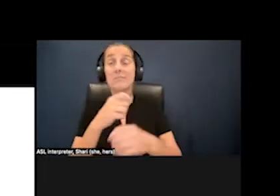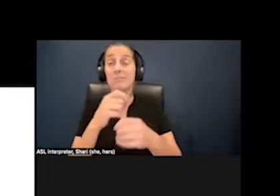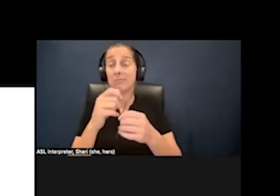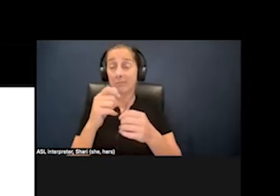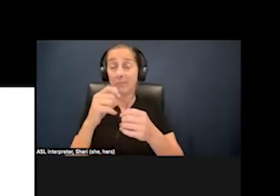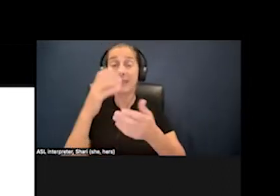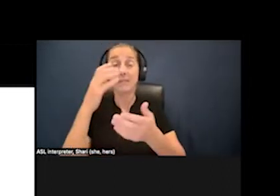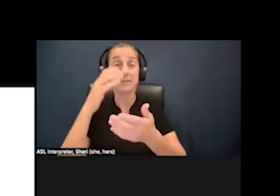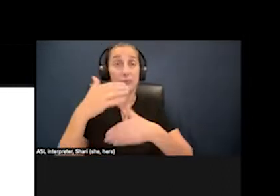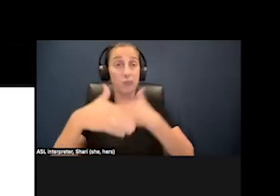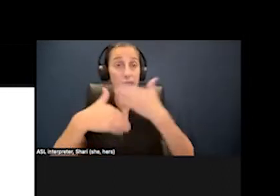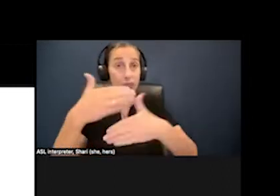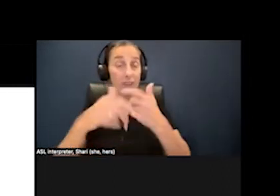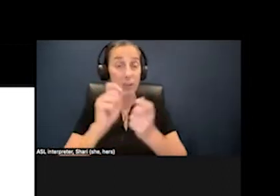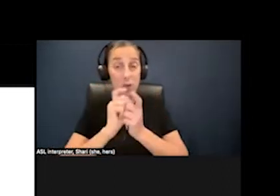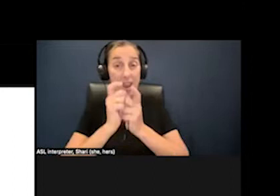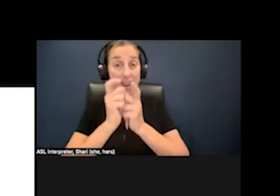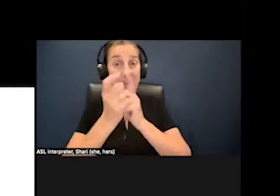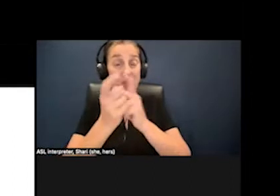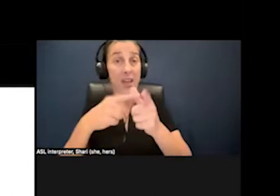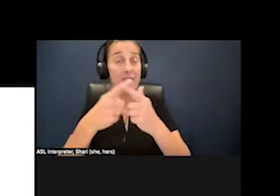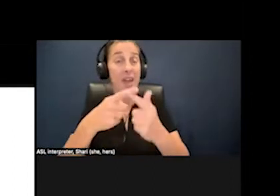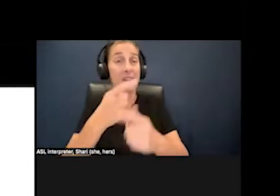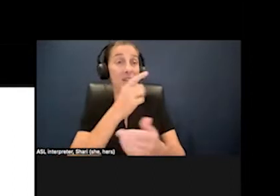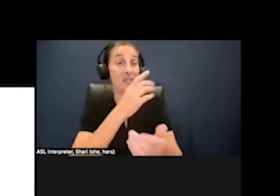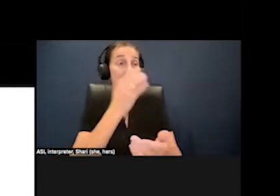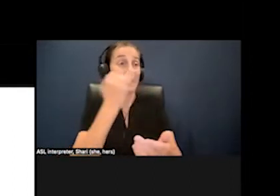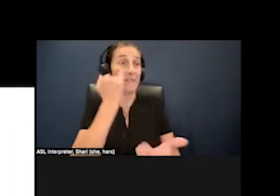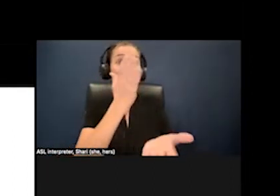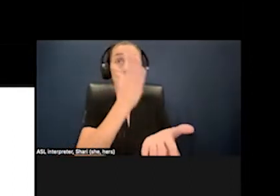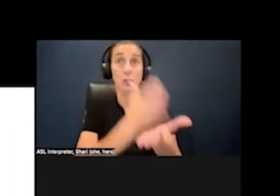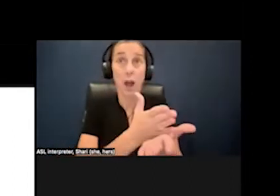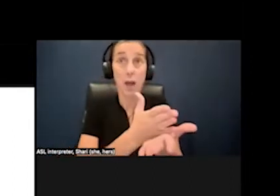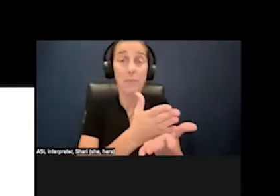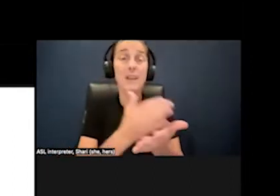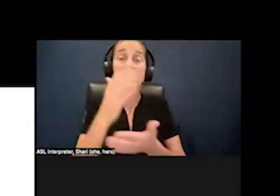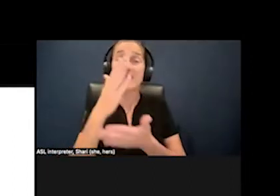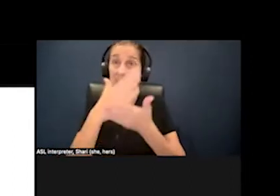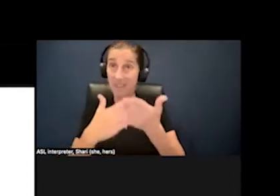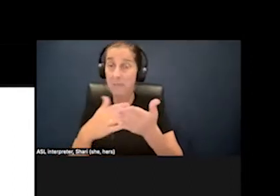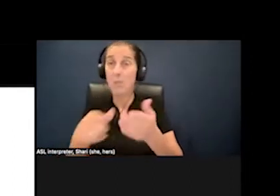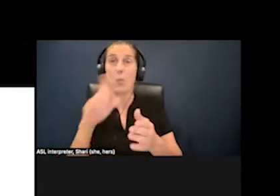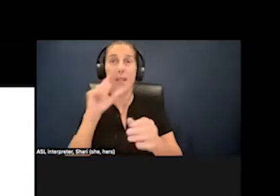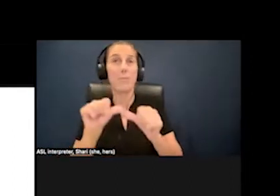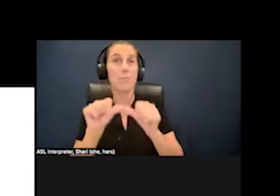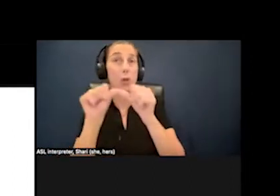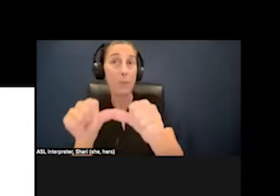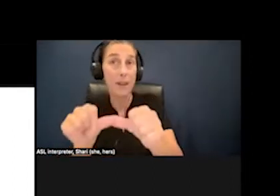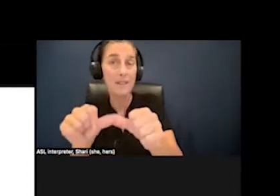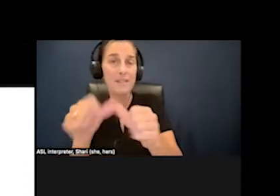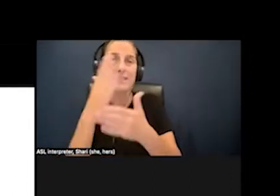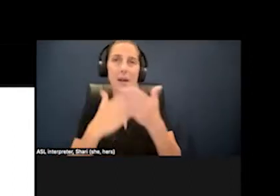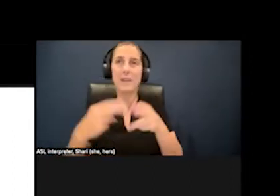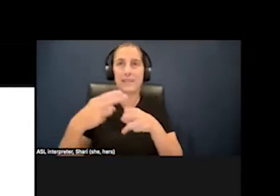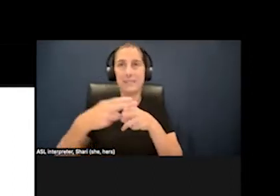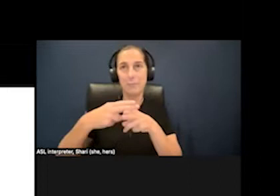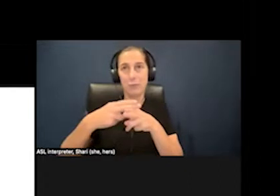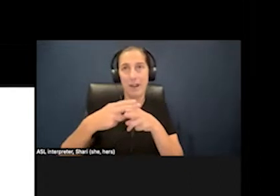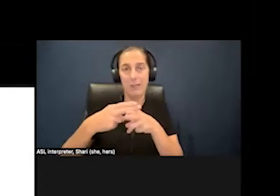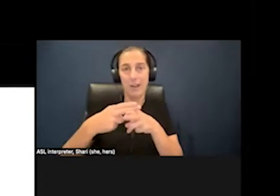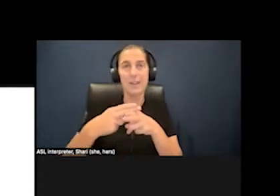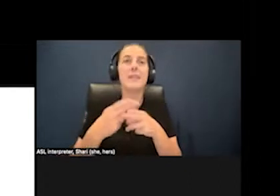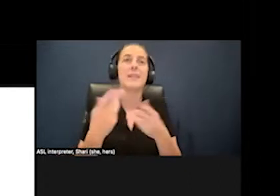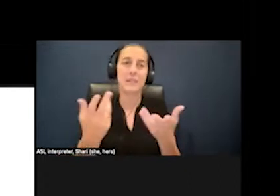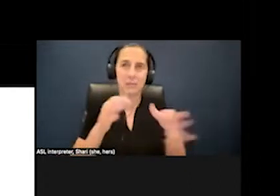Some centers will require you to sign an informed consent form, which is just, it looks like a contract and it just lists out that